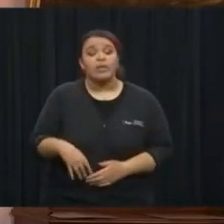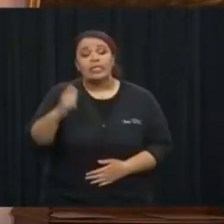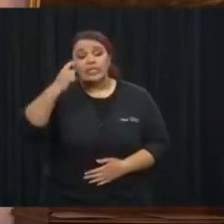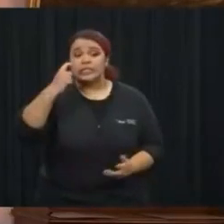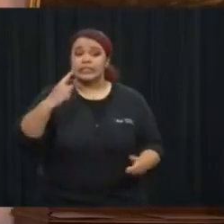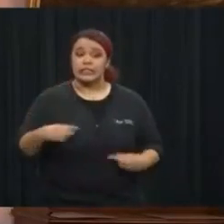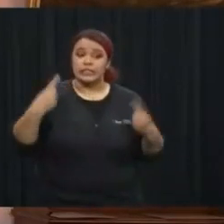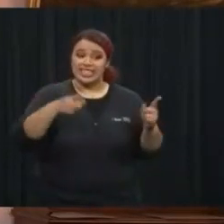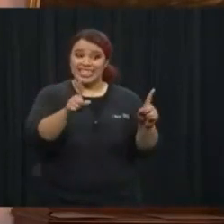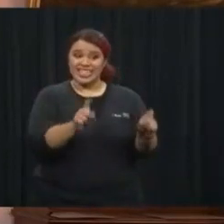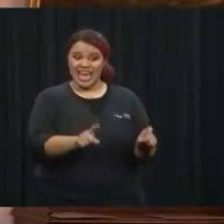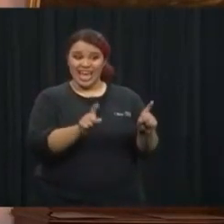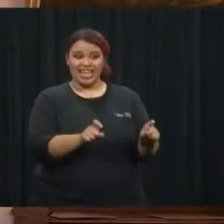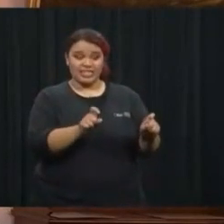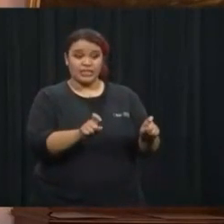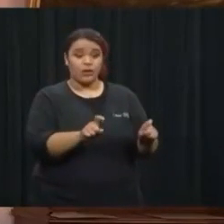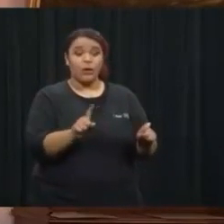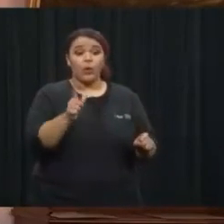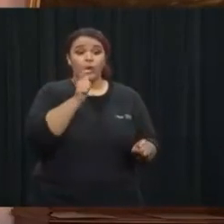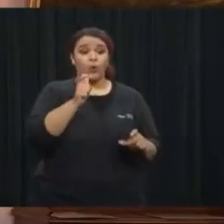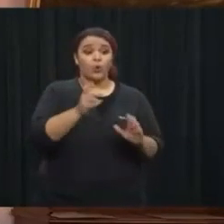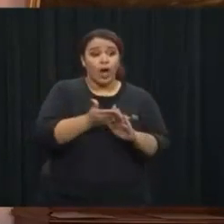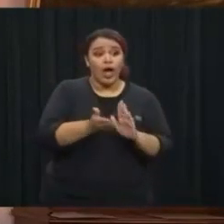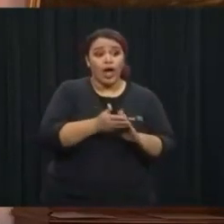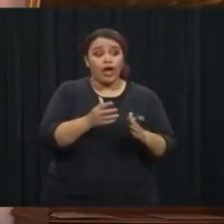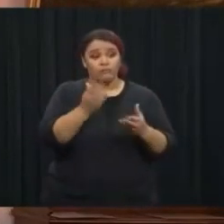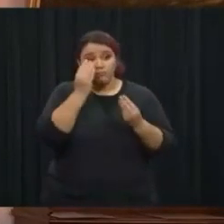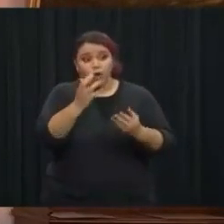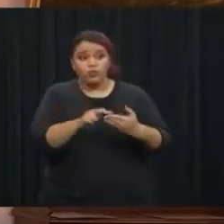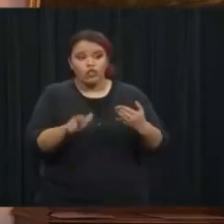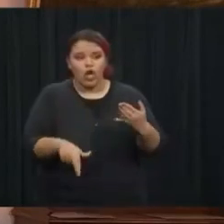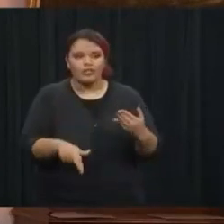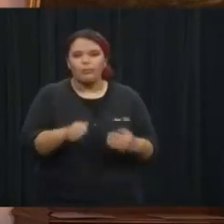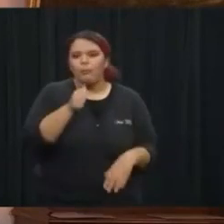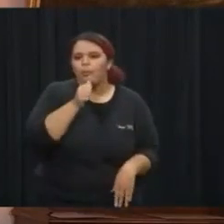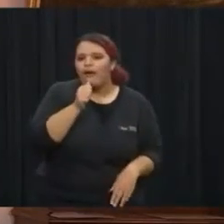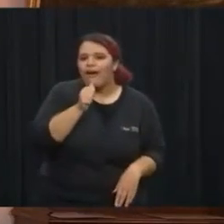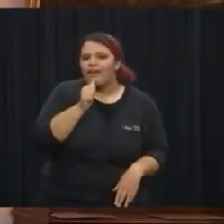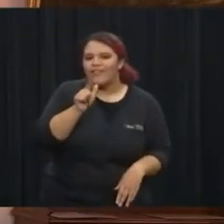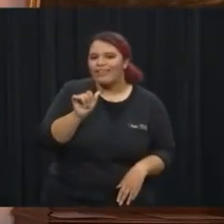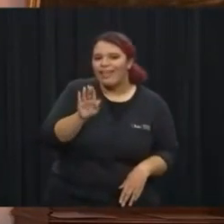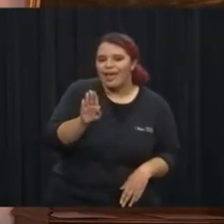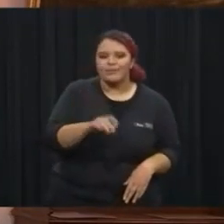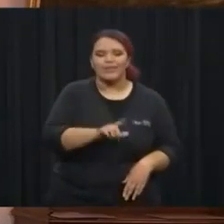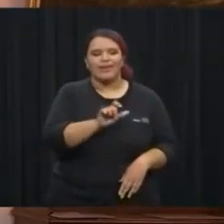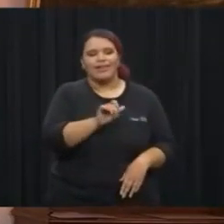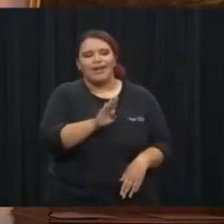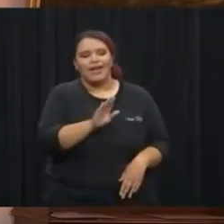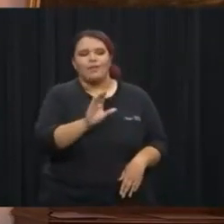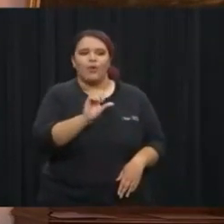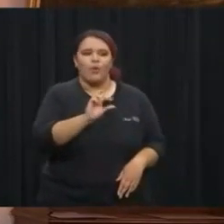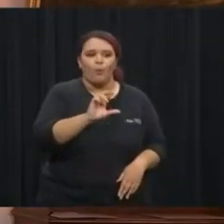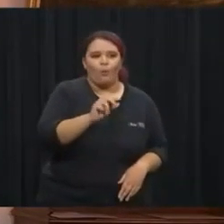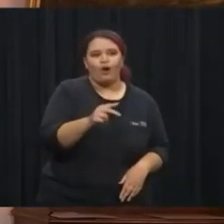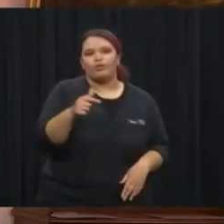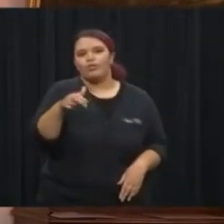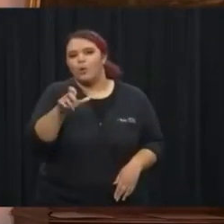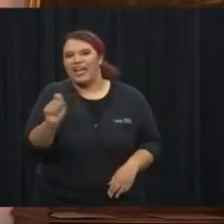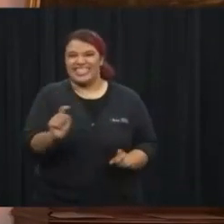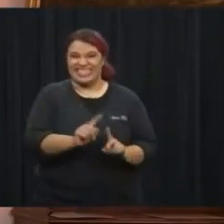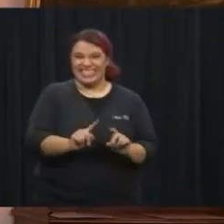But what we have been saying in every one of these 2 o'clock or 2:30, whenever we start,